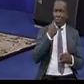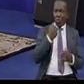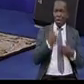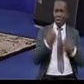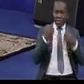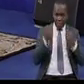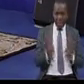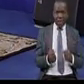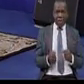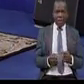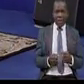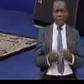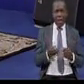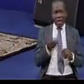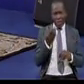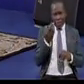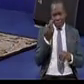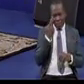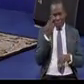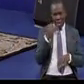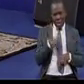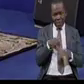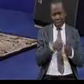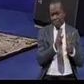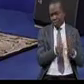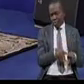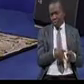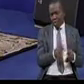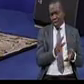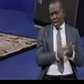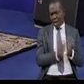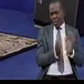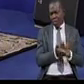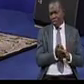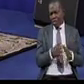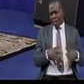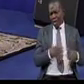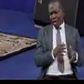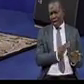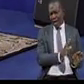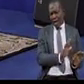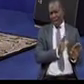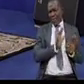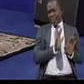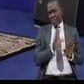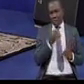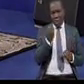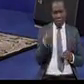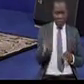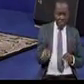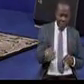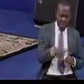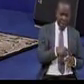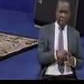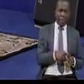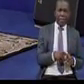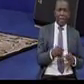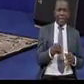it looks like their furious eyeballs are stronger and greater than the